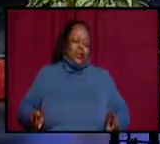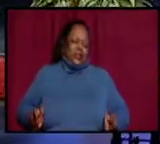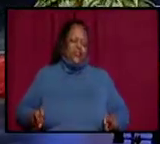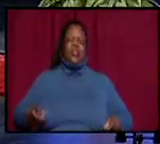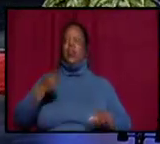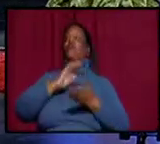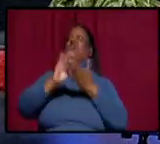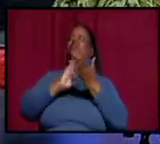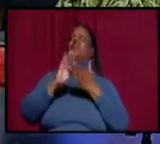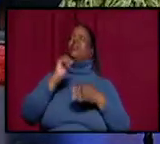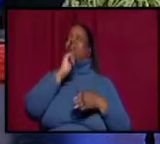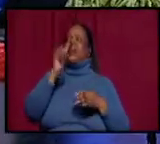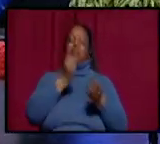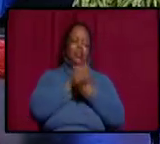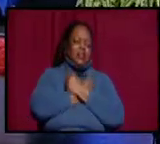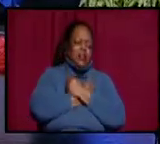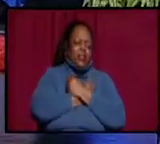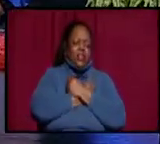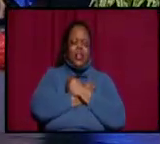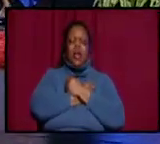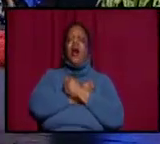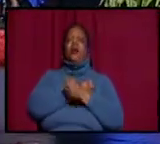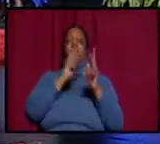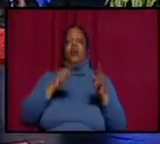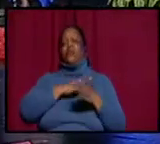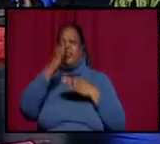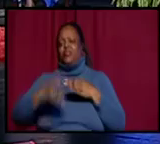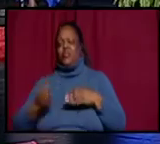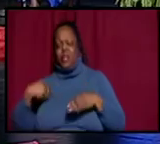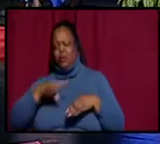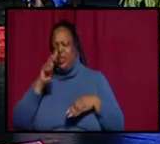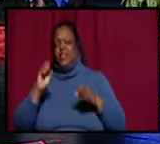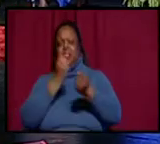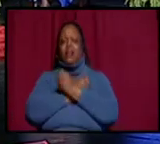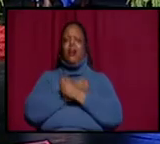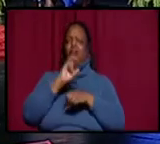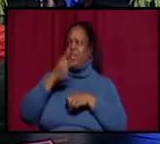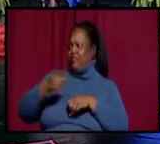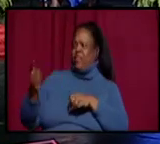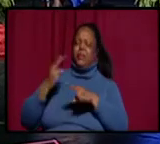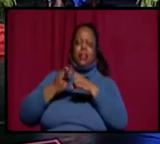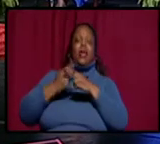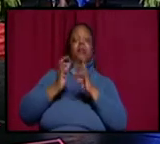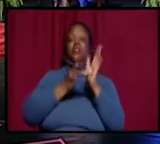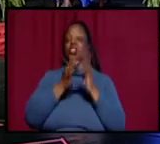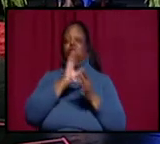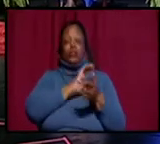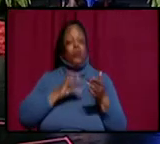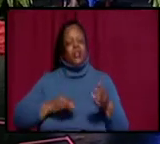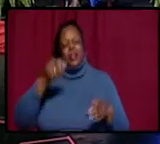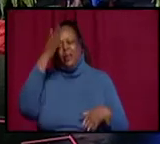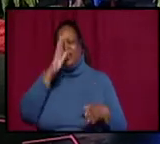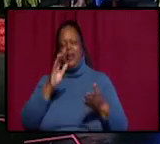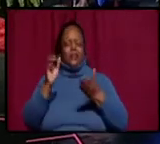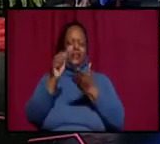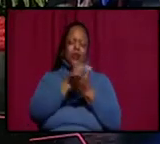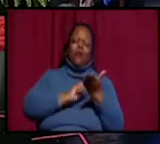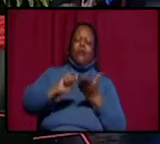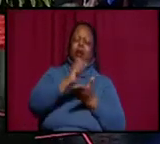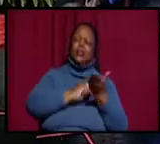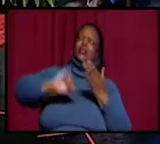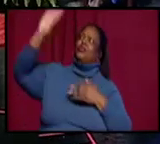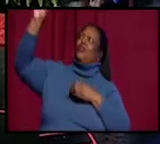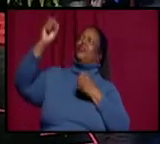selfishness. Forgive us for not loving our neighbor as we ought to love them. In the name of Jesus Christ, God, wash us in the